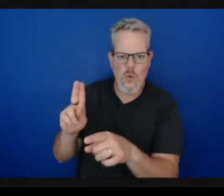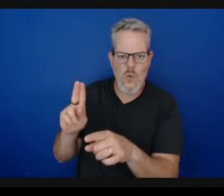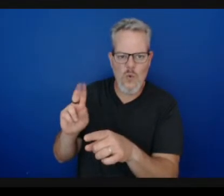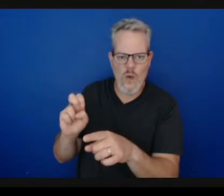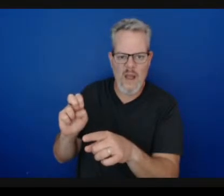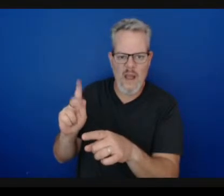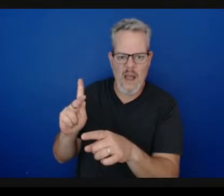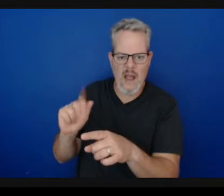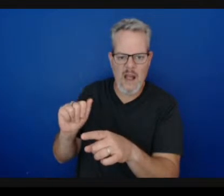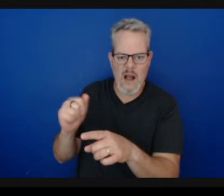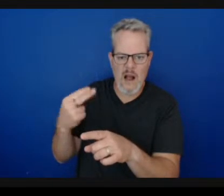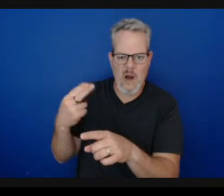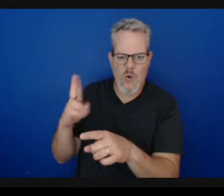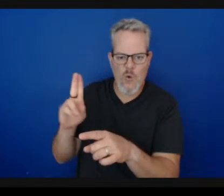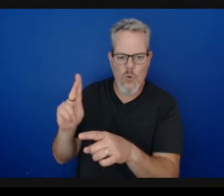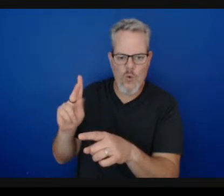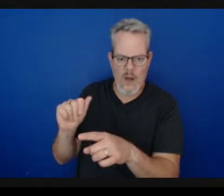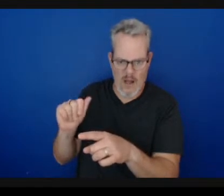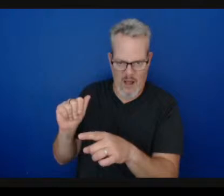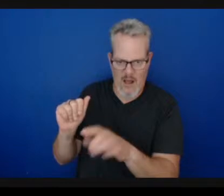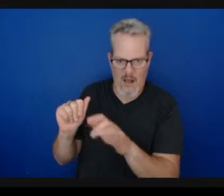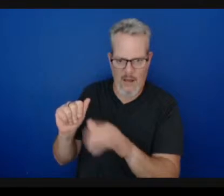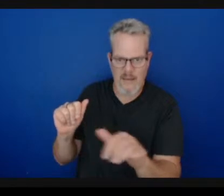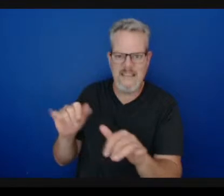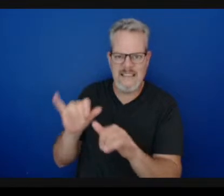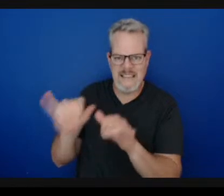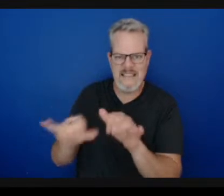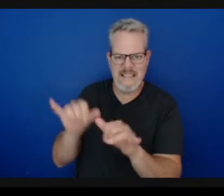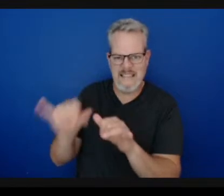here, for long vehicles especially.